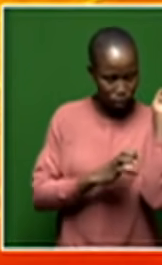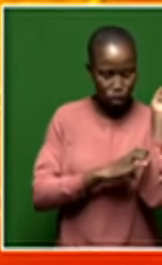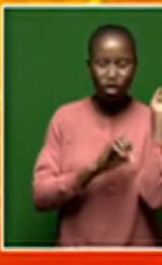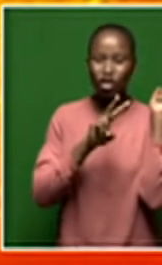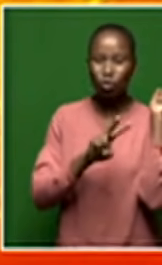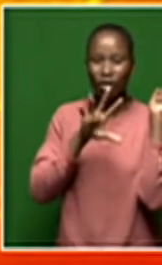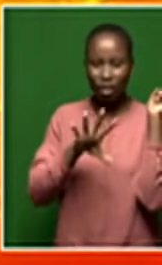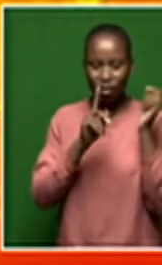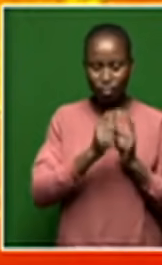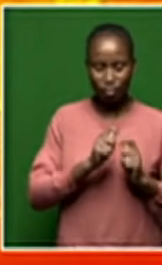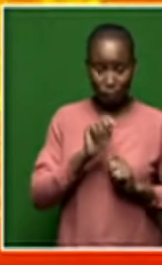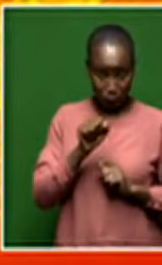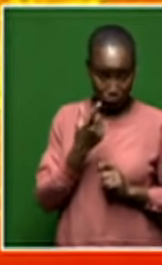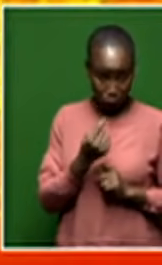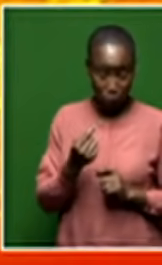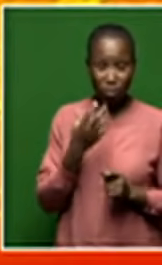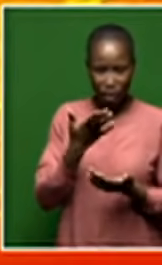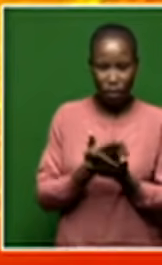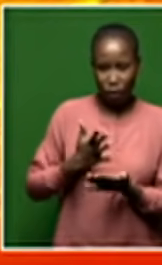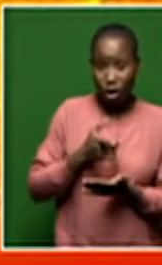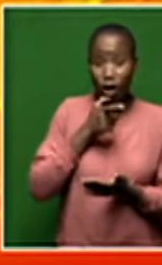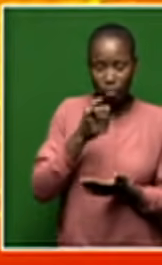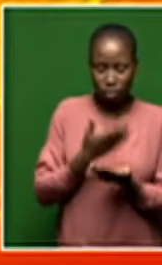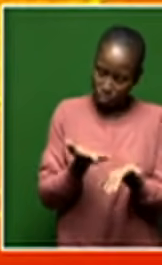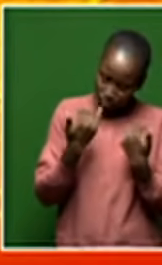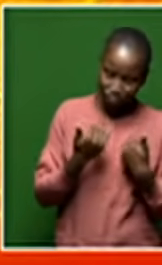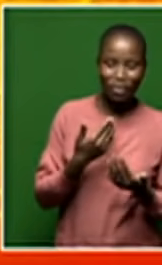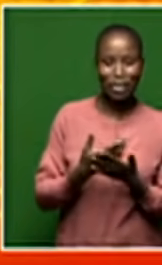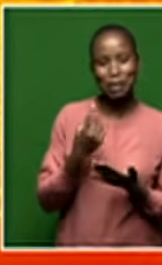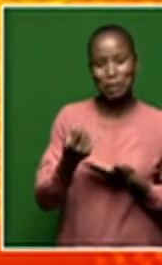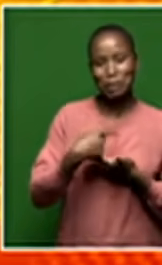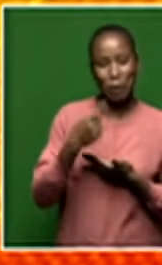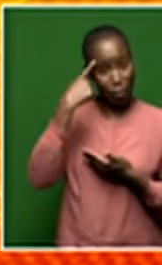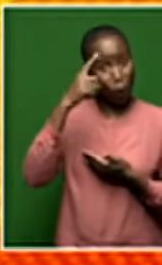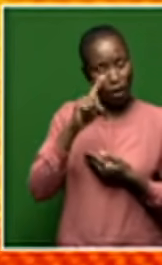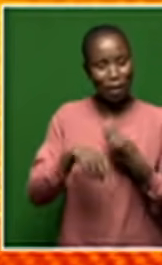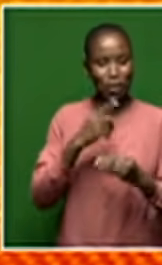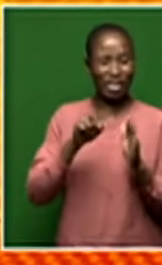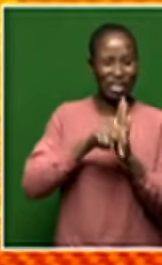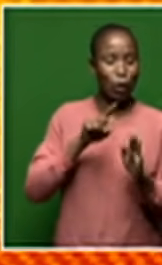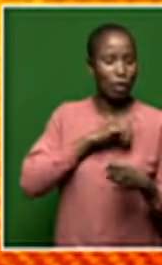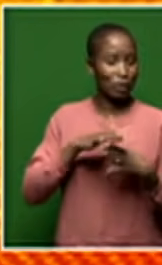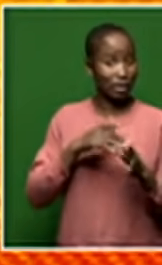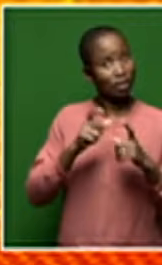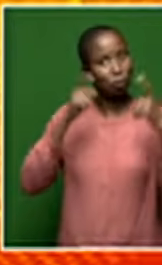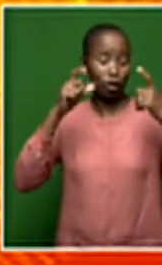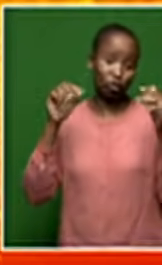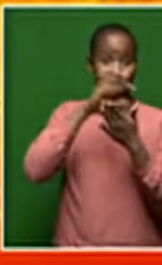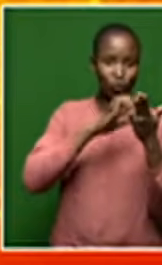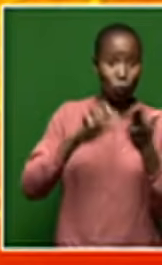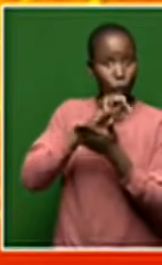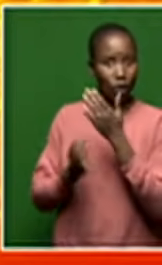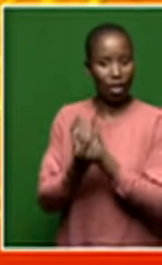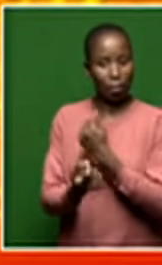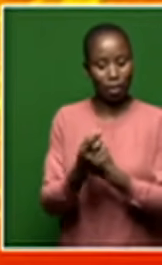Constitution. So, interesting one. If you want to write to us, you're more than welcome to send us your views and opinions. But these are just some of the big stories that we will see